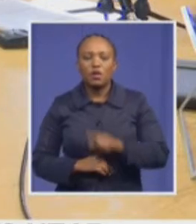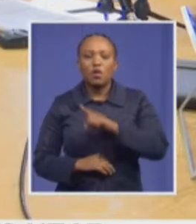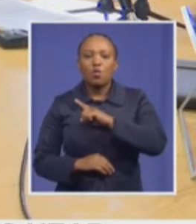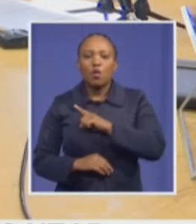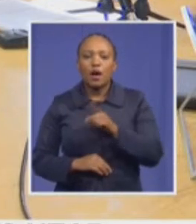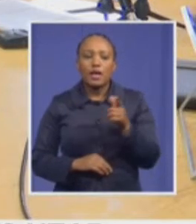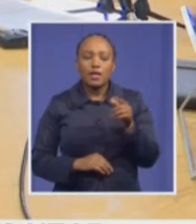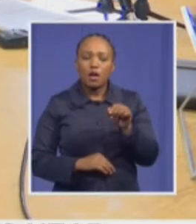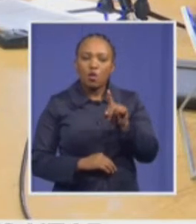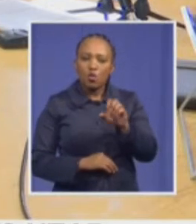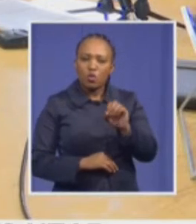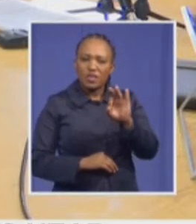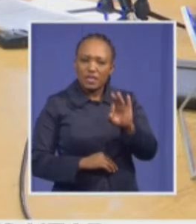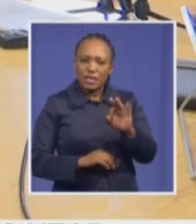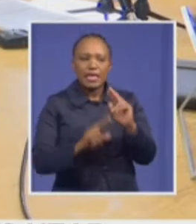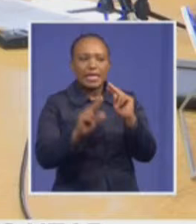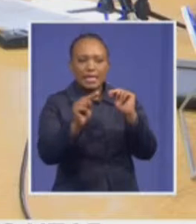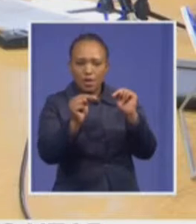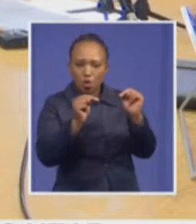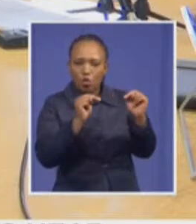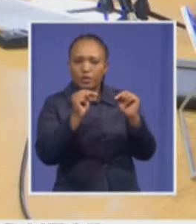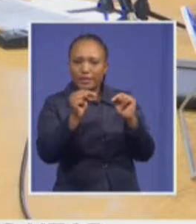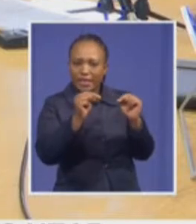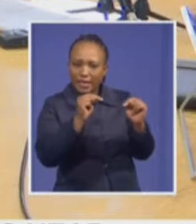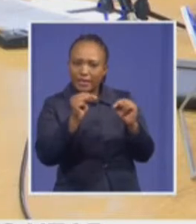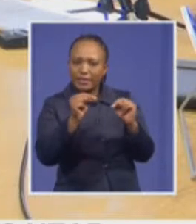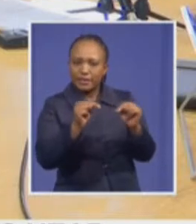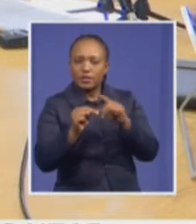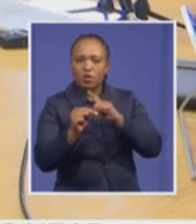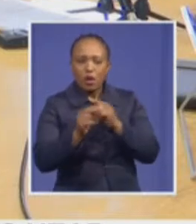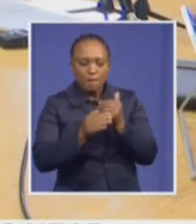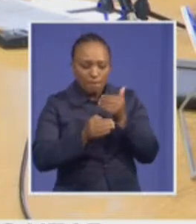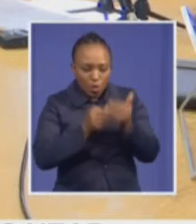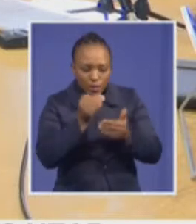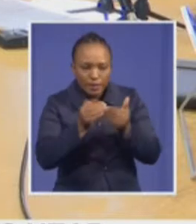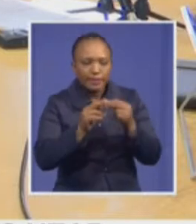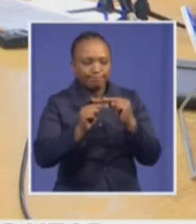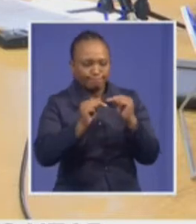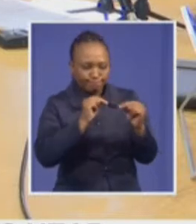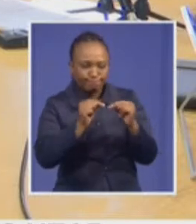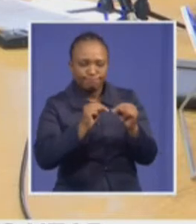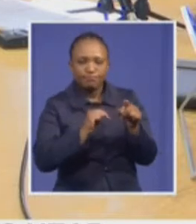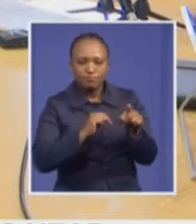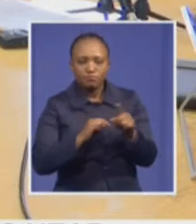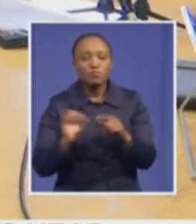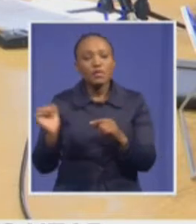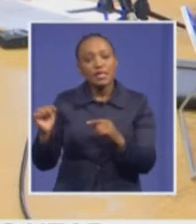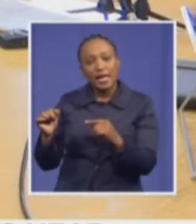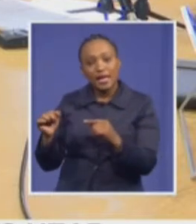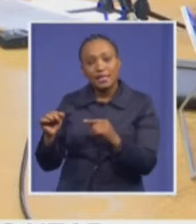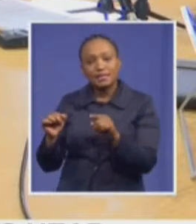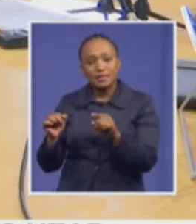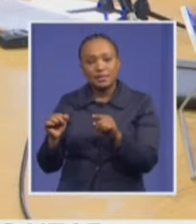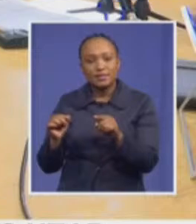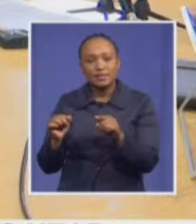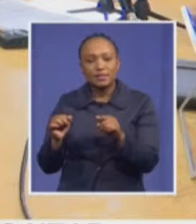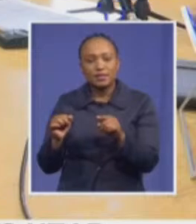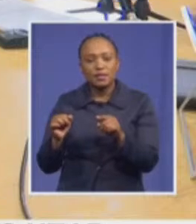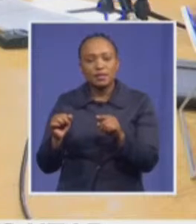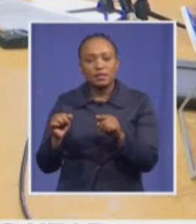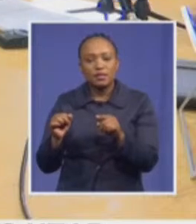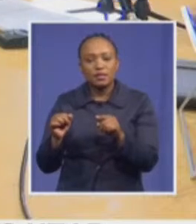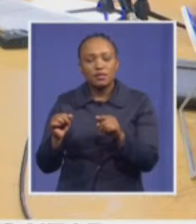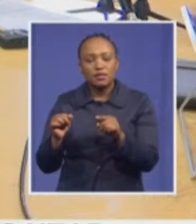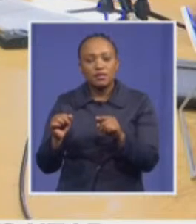negotiations around the action proceedings. Yes. Yes. Yes. And then Remember, there's a no wording. breach at that Norton stage. wants the wording to be